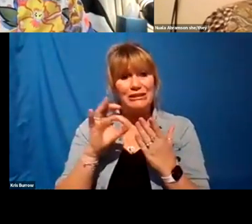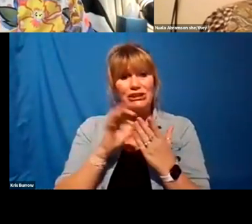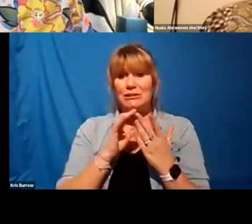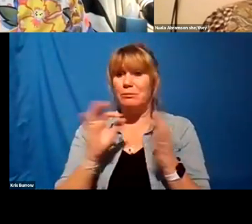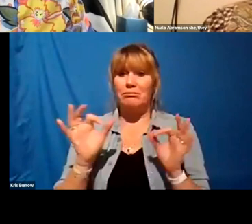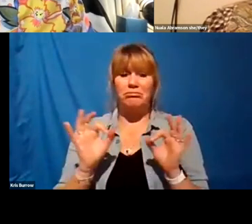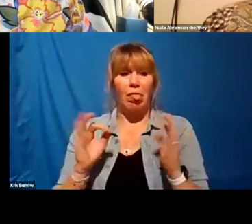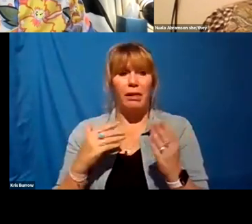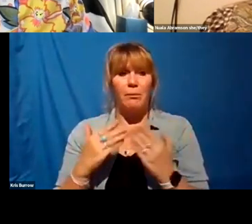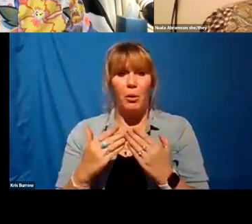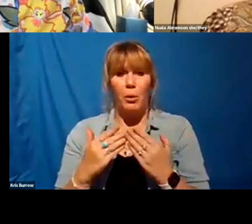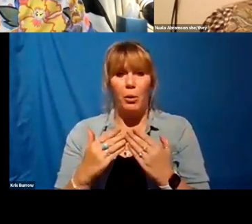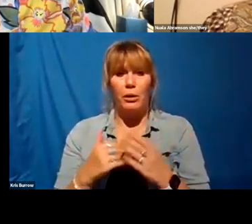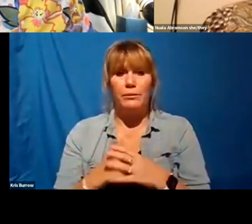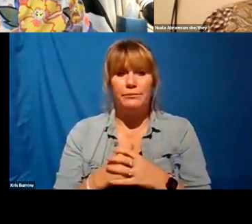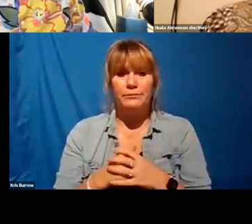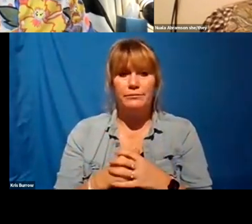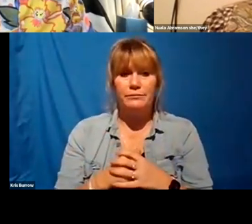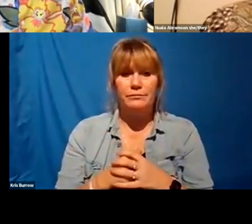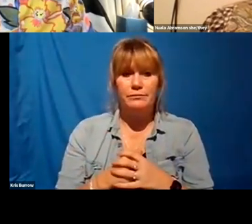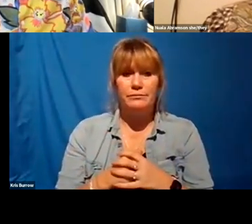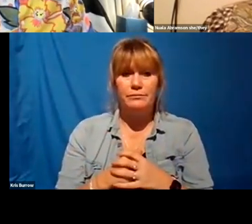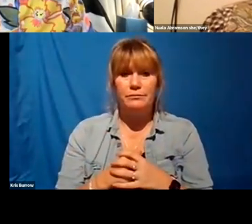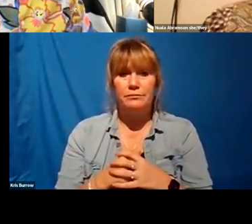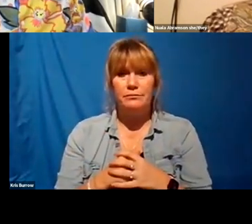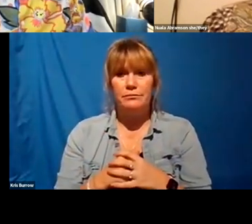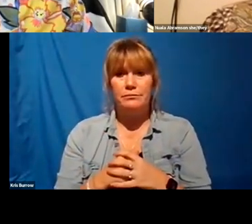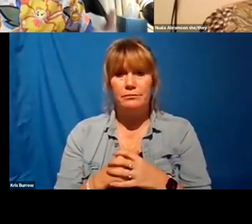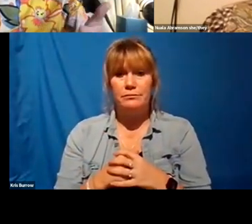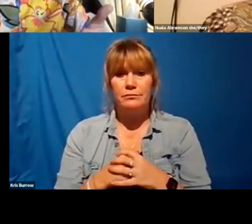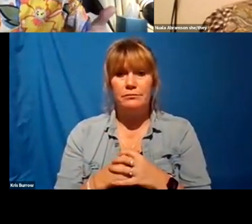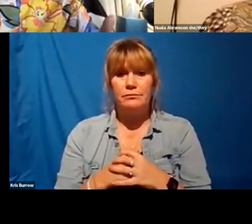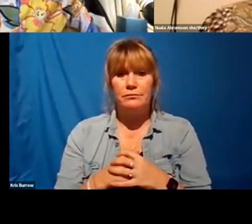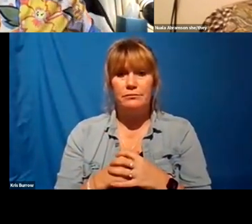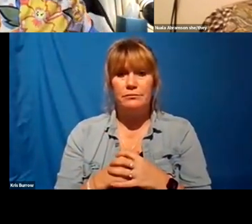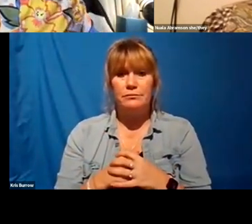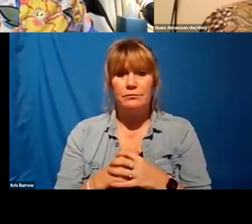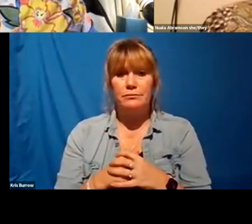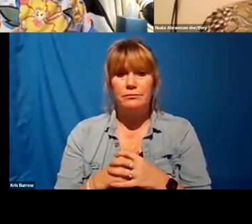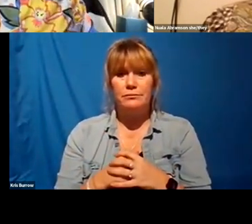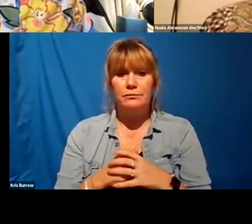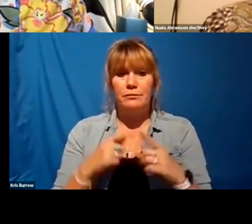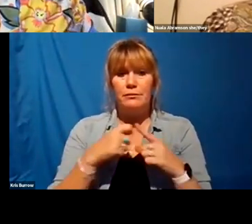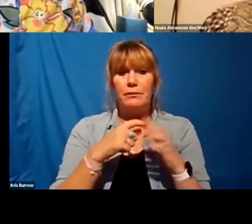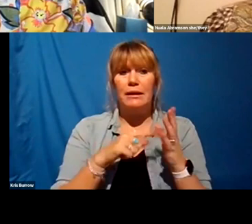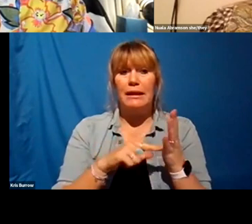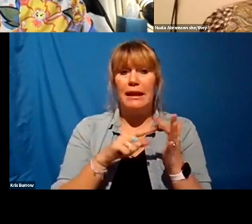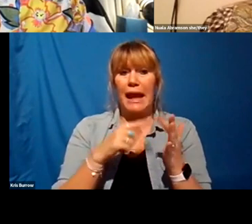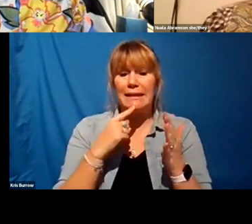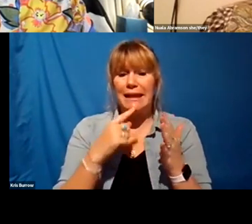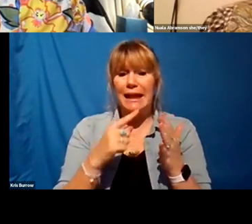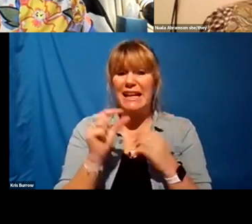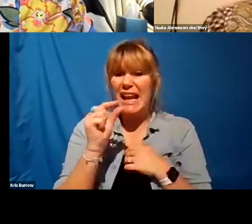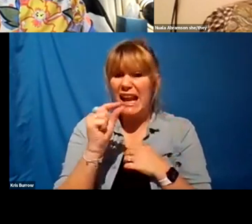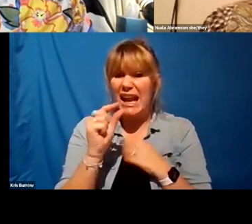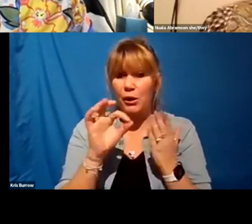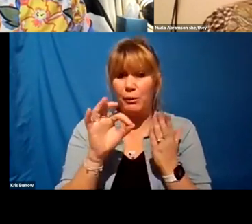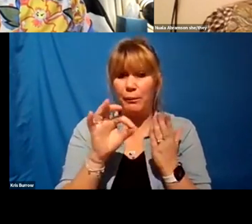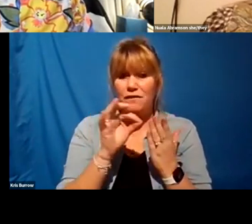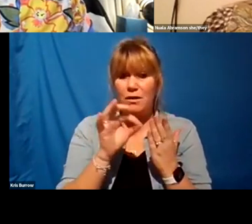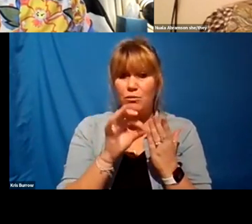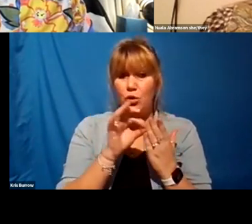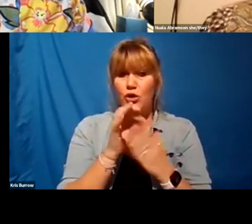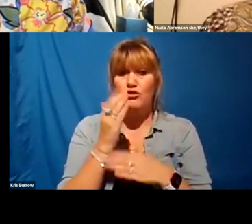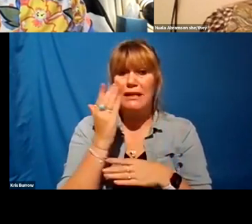beyond that. I don't know. Sorry. I did a little bit of embroidery in